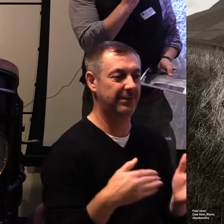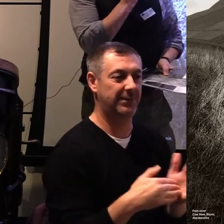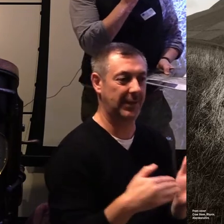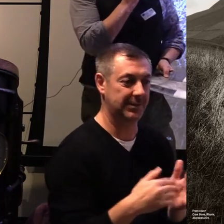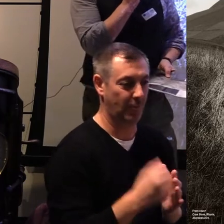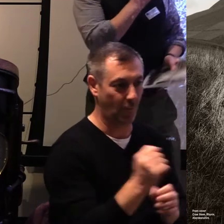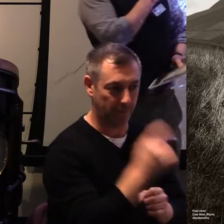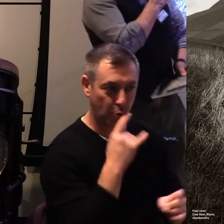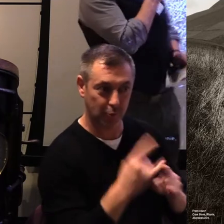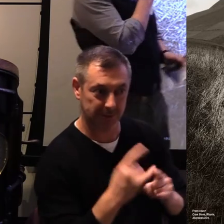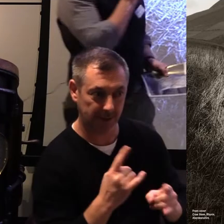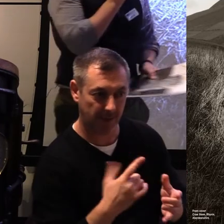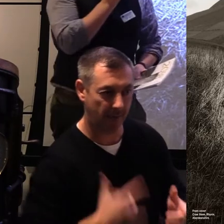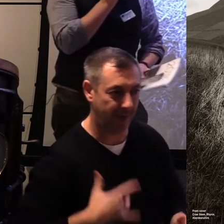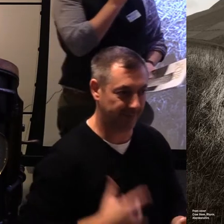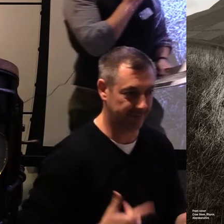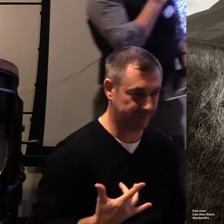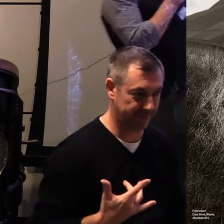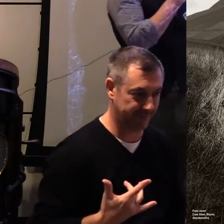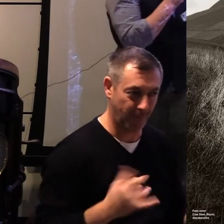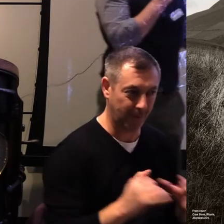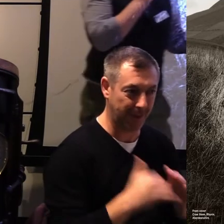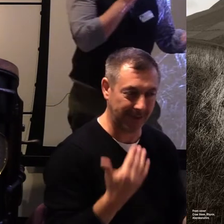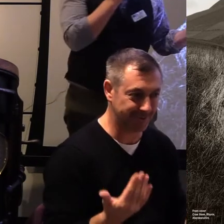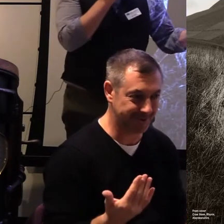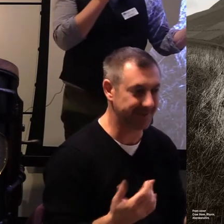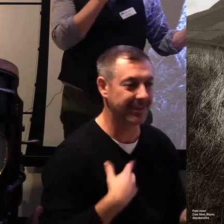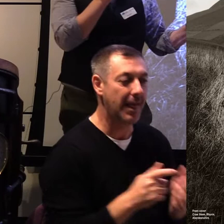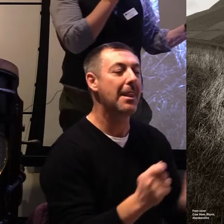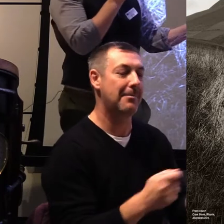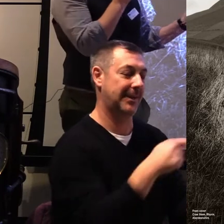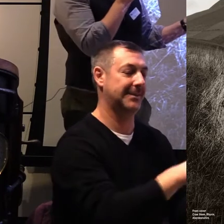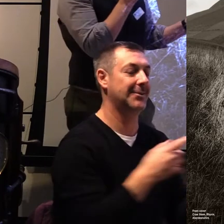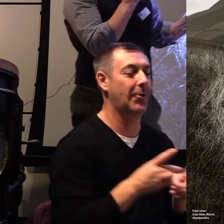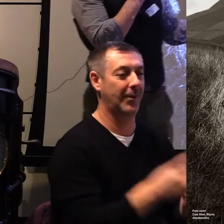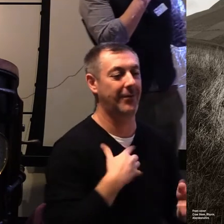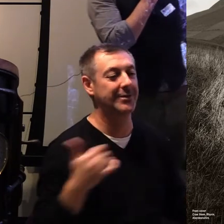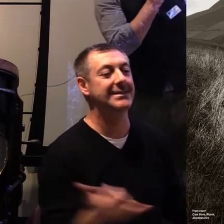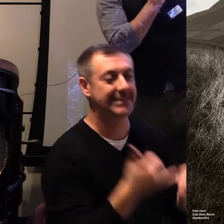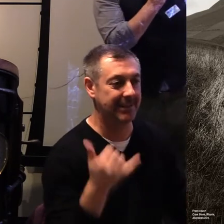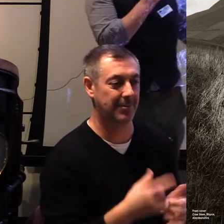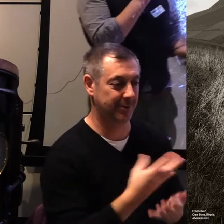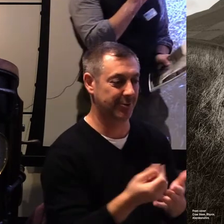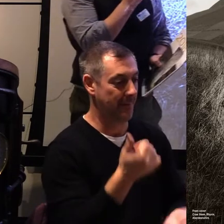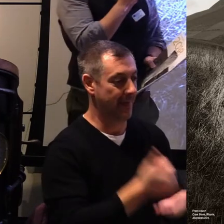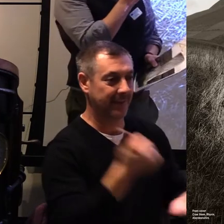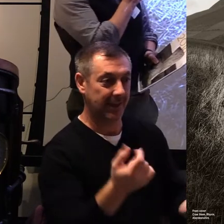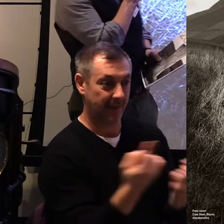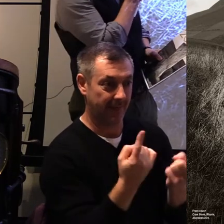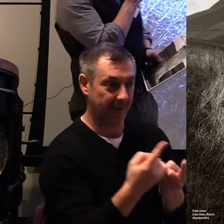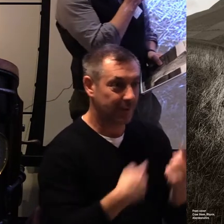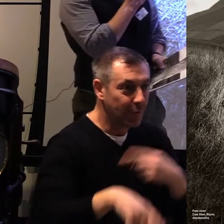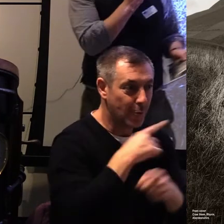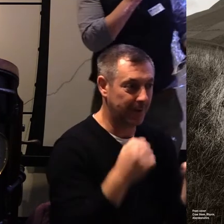says about your sex life. I just, of course, the magazine is really a way for us to celebrate just some of the fantastic things that people have been doing over